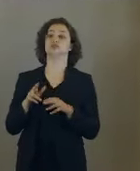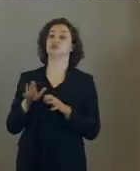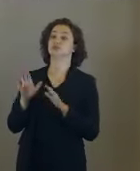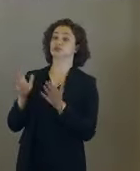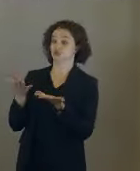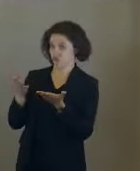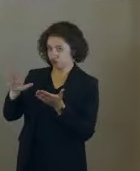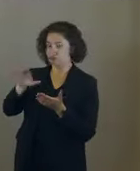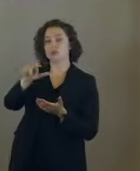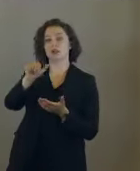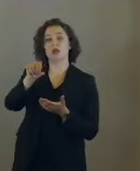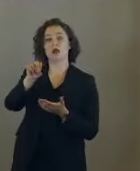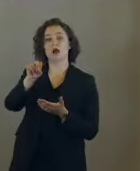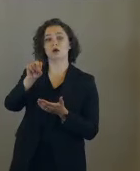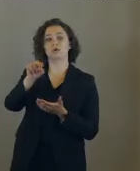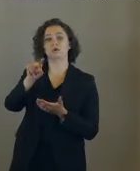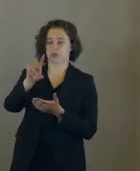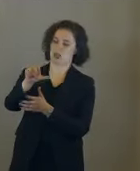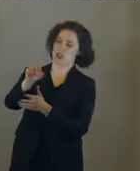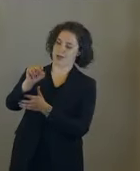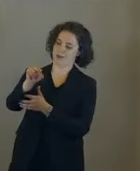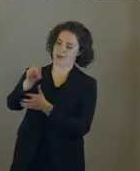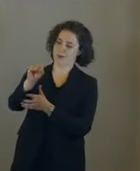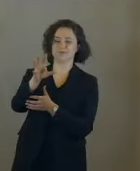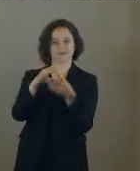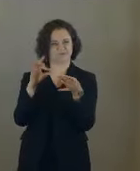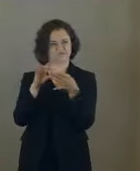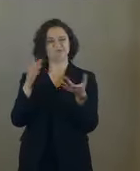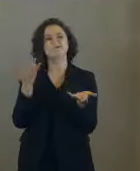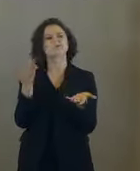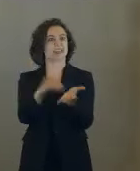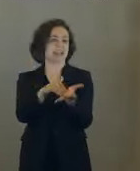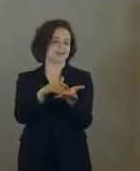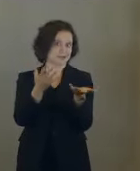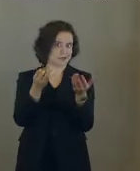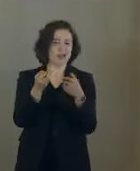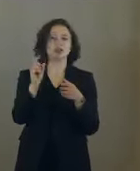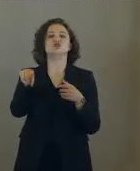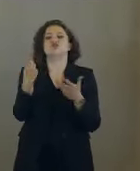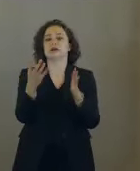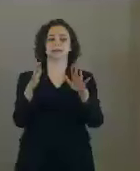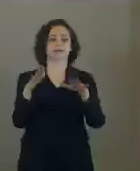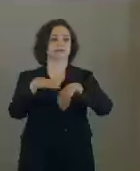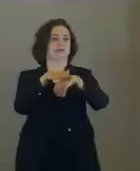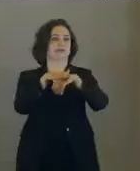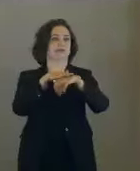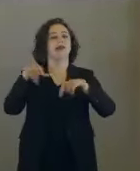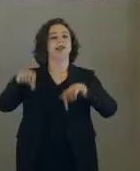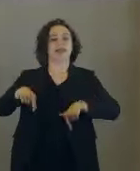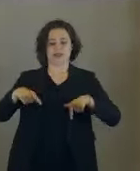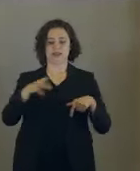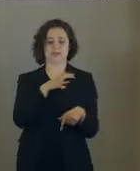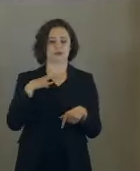Chair. Luke Londo speaking. Just to echo your sentiments, this is certainly just housekeeping. This is a body that meets